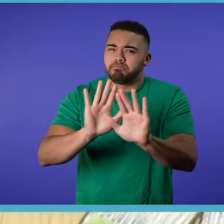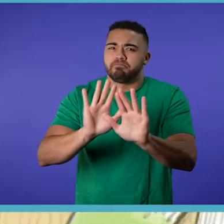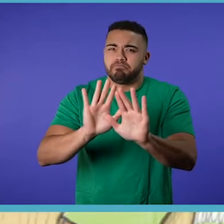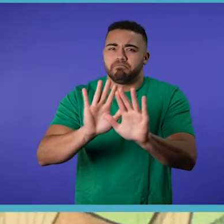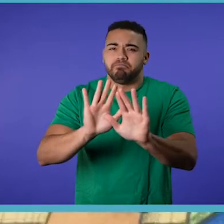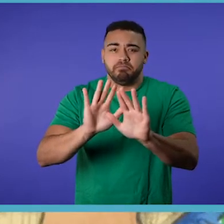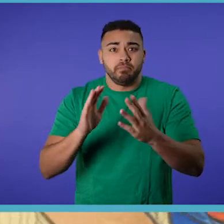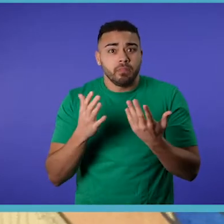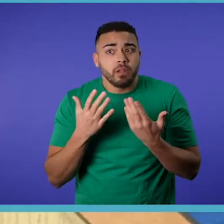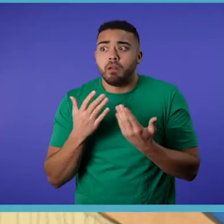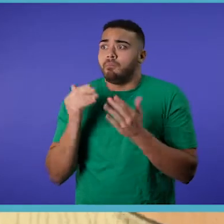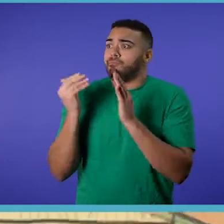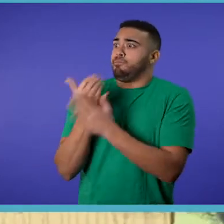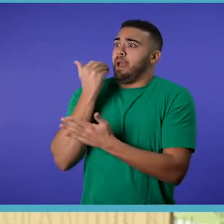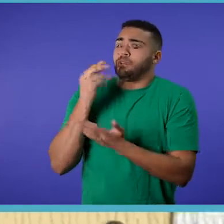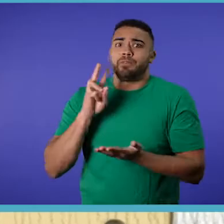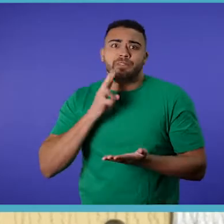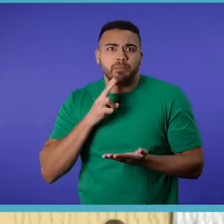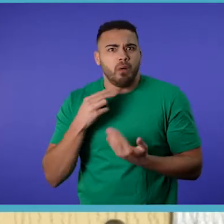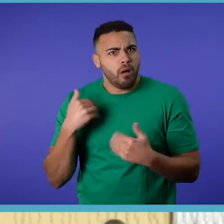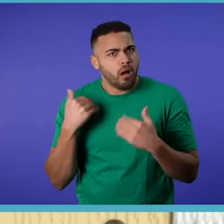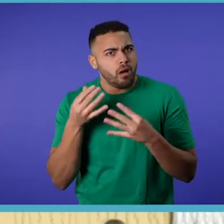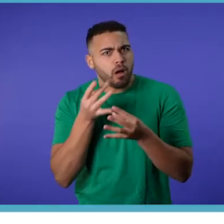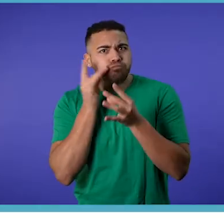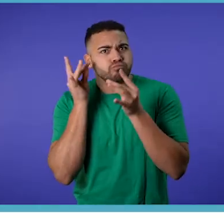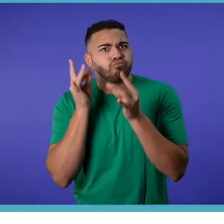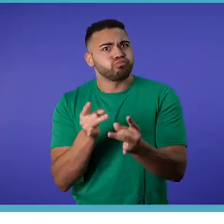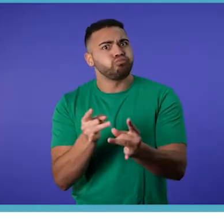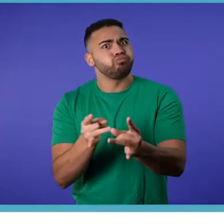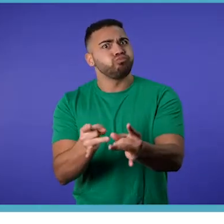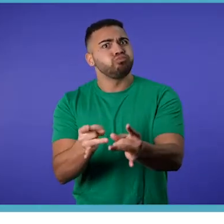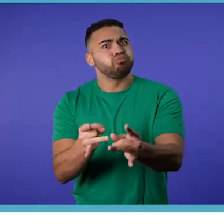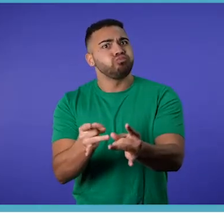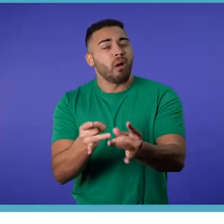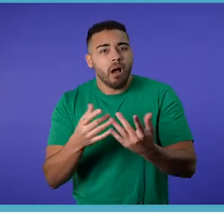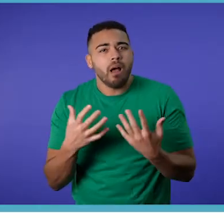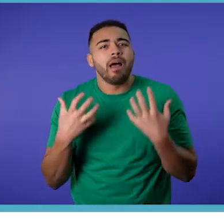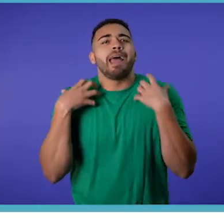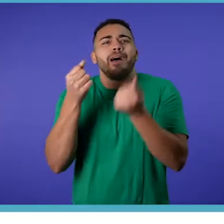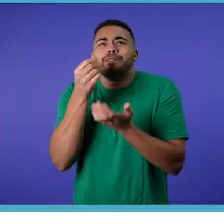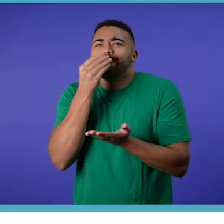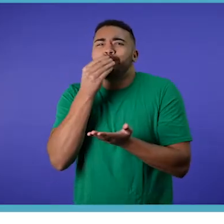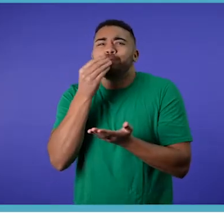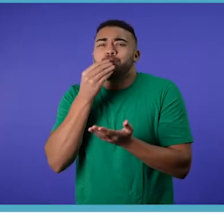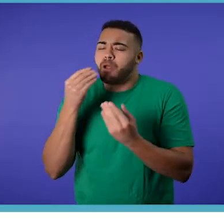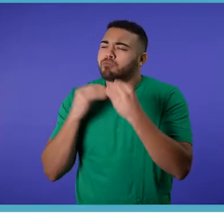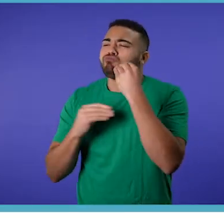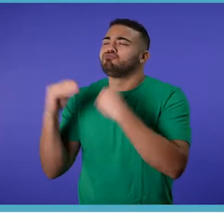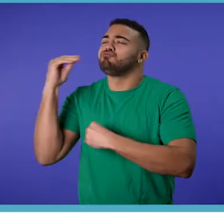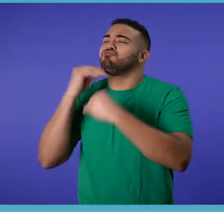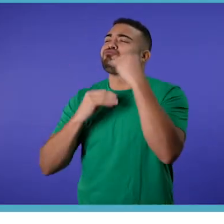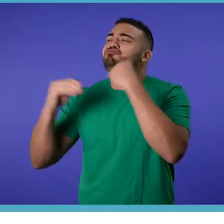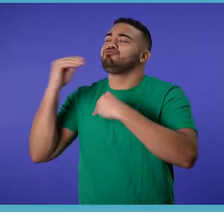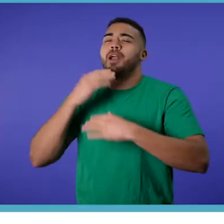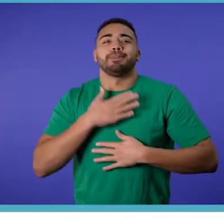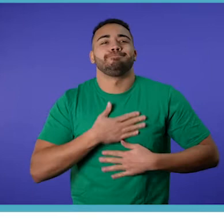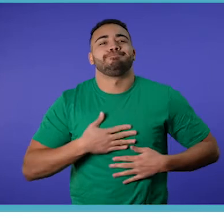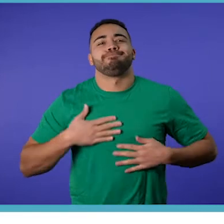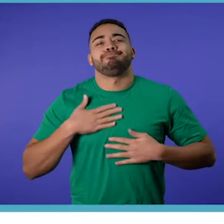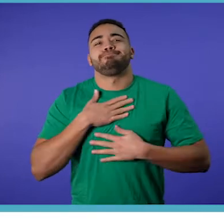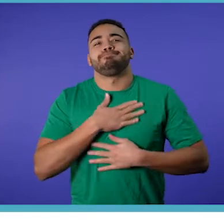He discovered fresh veggies were very tasty. Healthy choices became